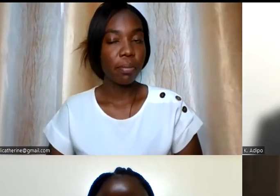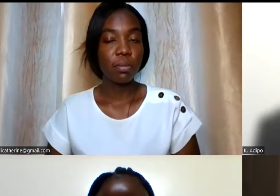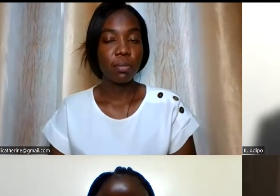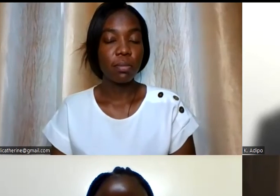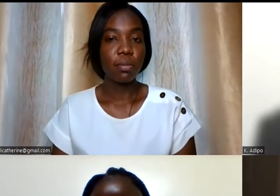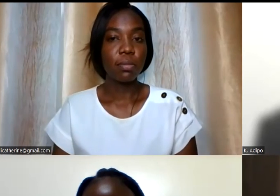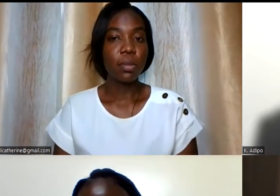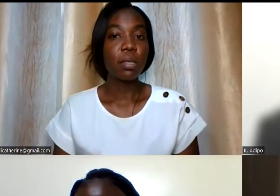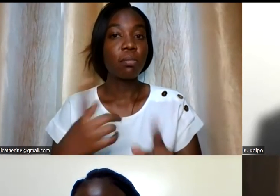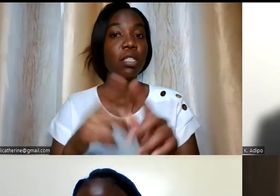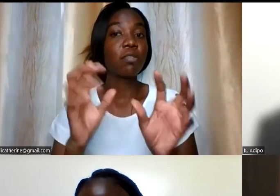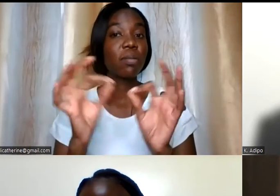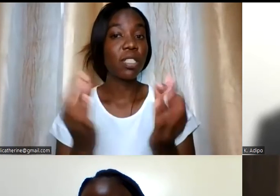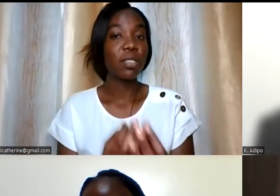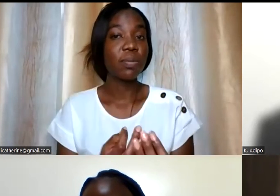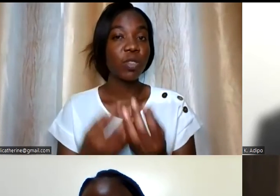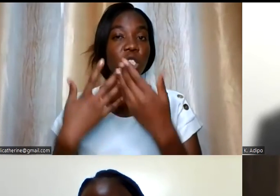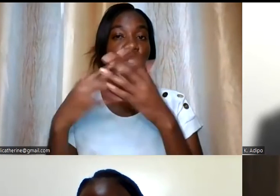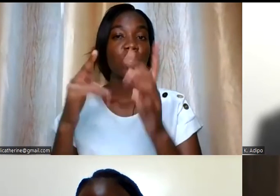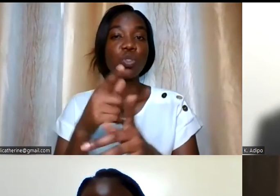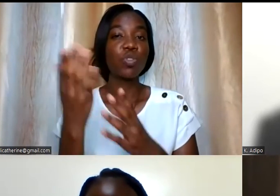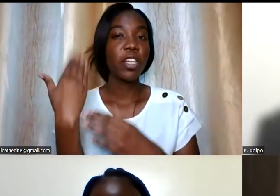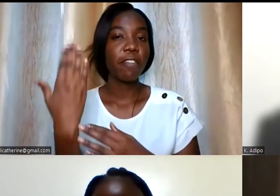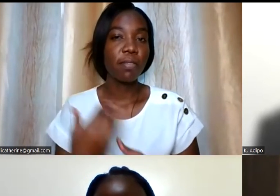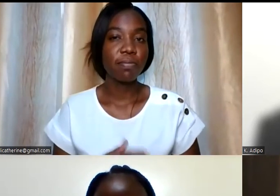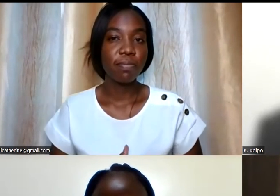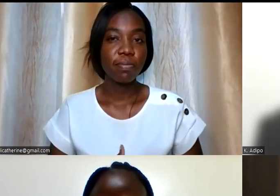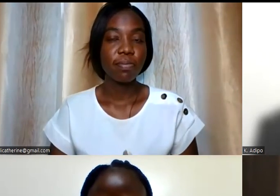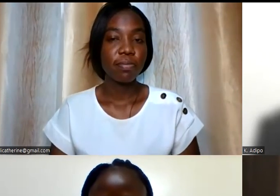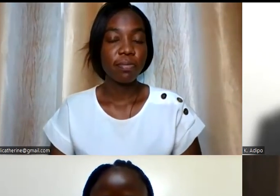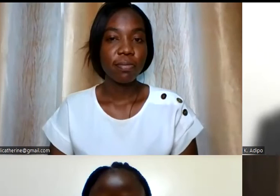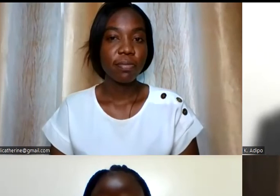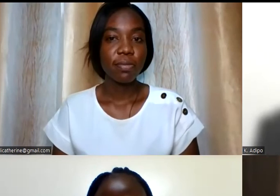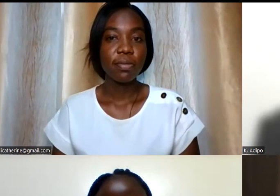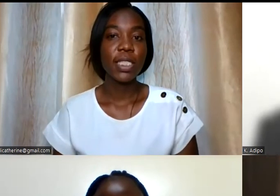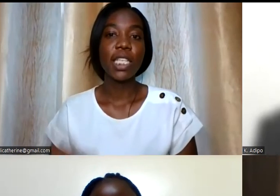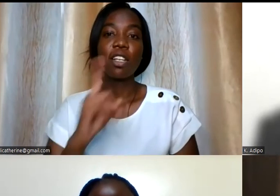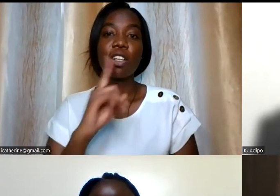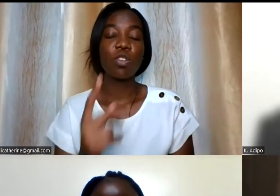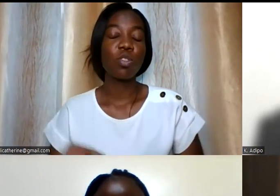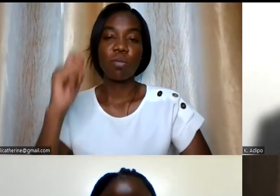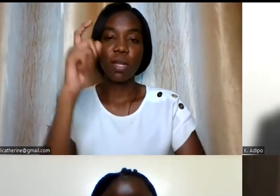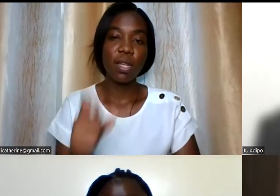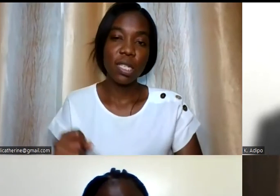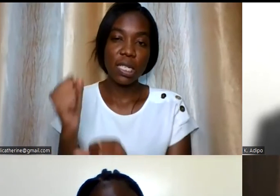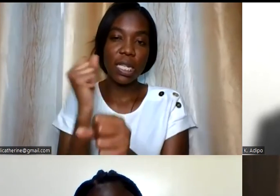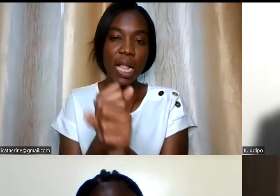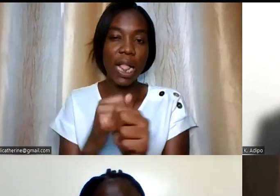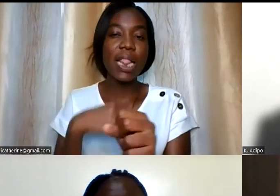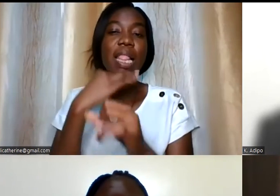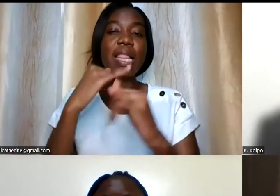your family will lose you forever. So let's hit deadlines. Kevin,